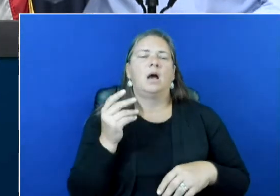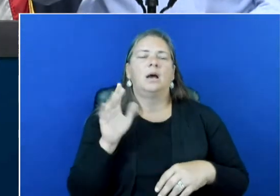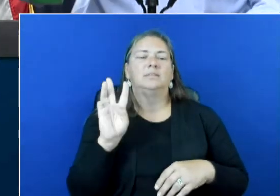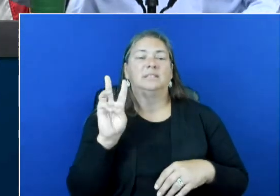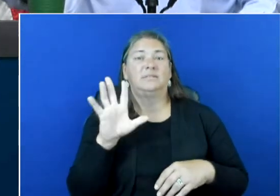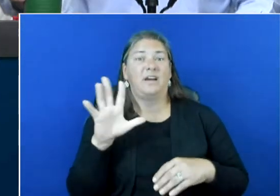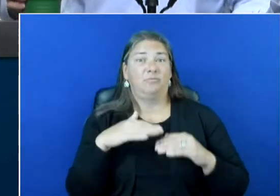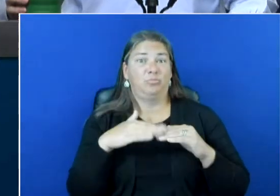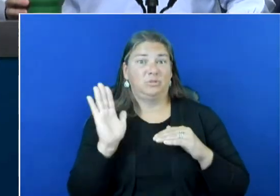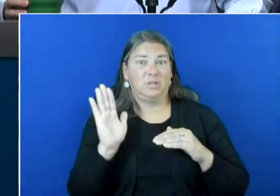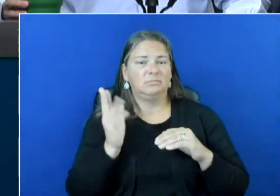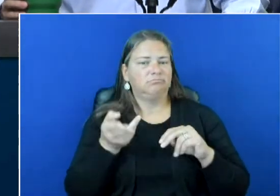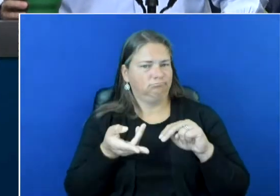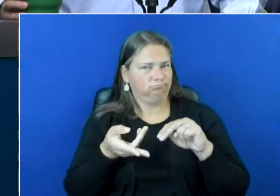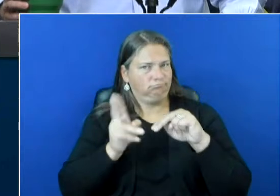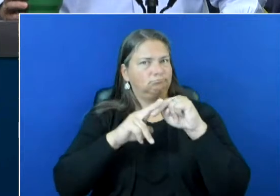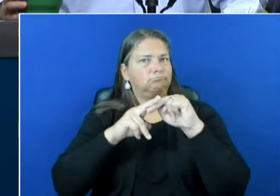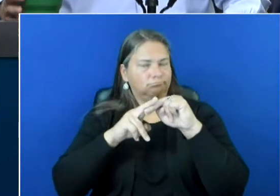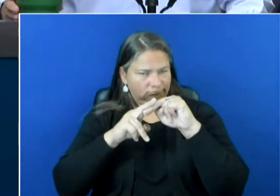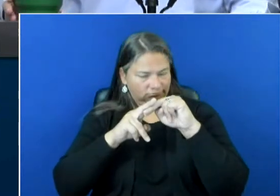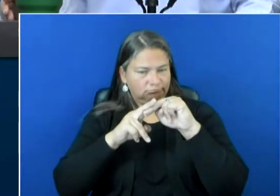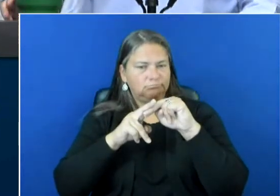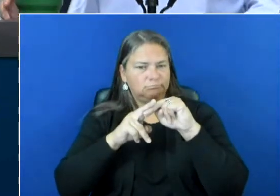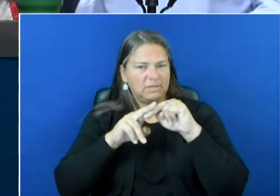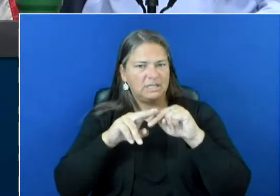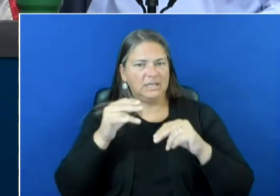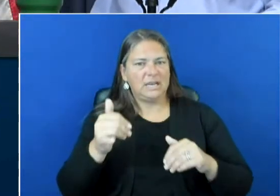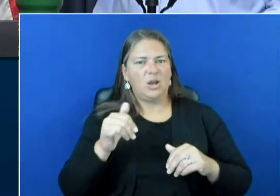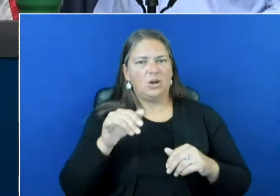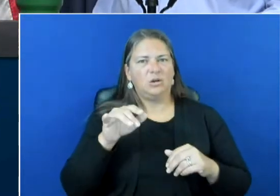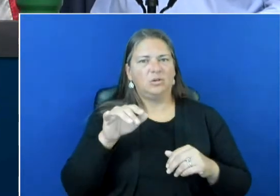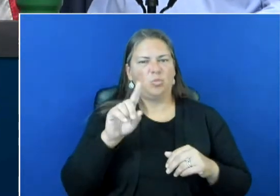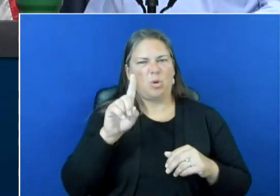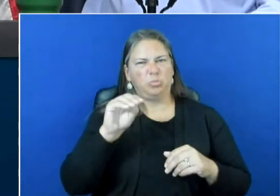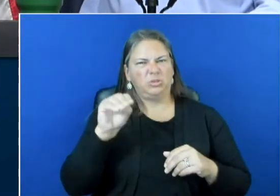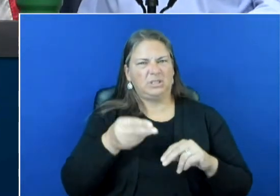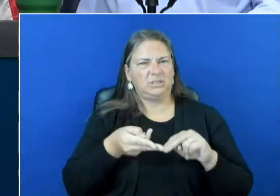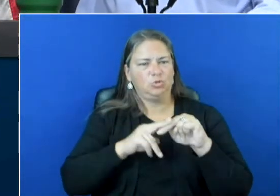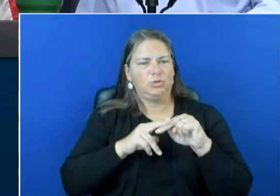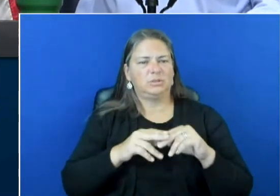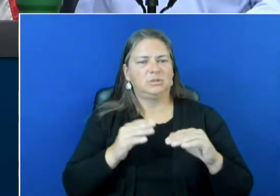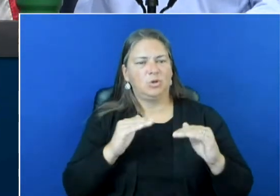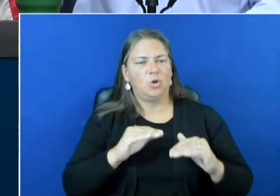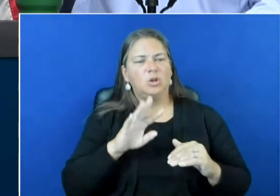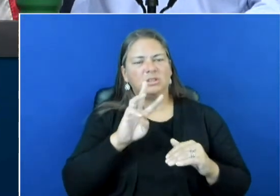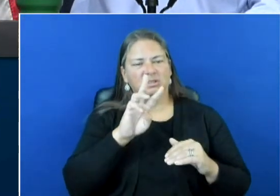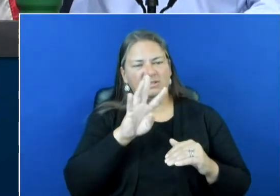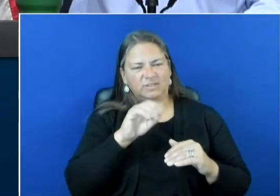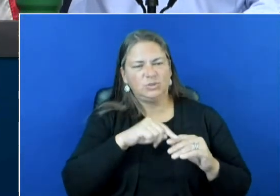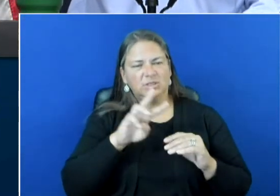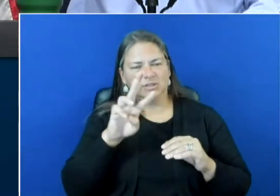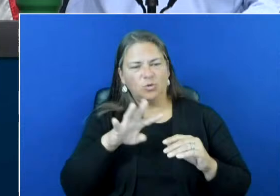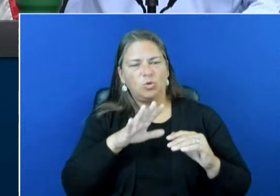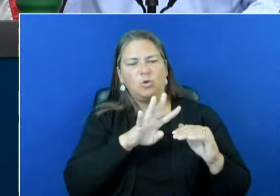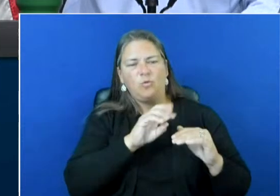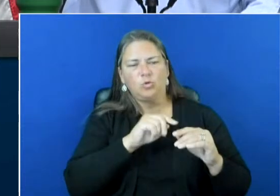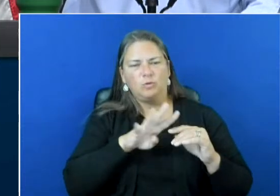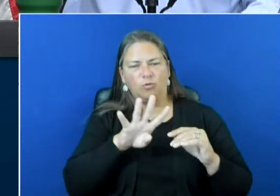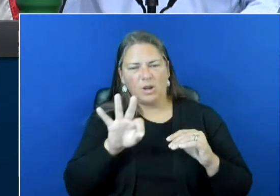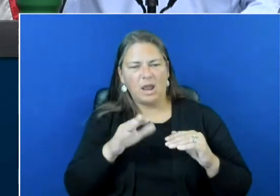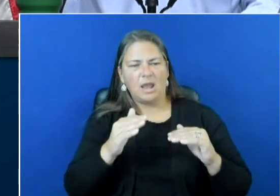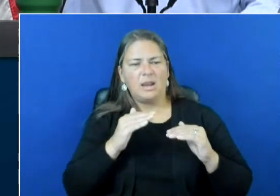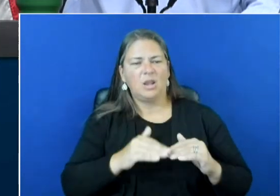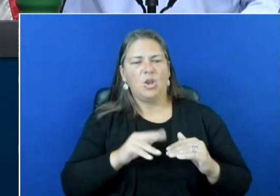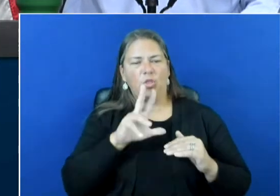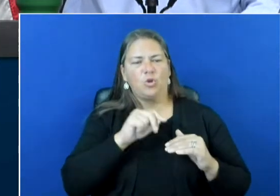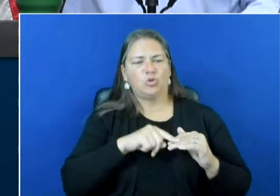50 to 64, up 1%. 40 to 49, up 1%. If you get to 60, we'll put you in the green. That'll look